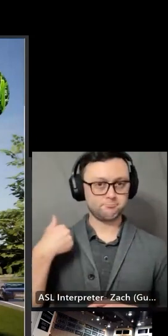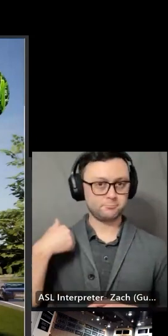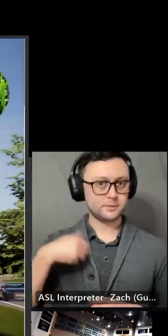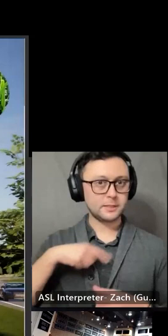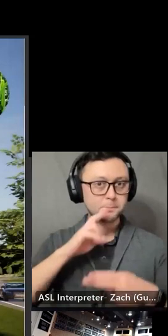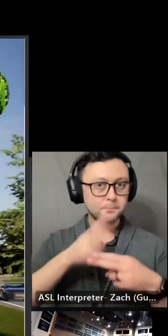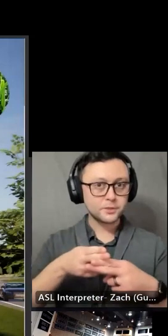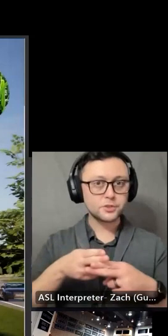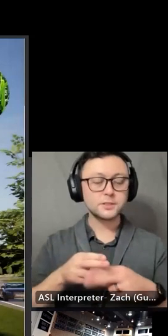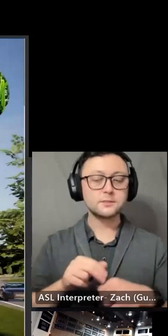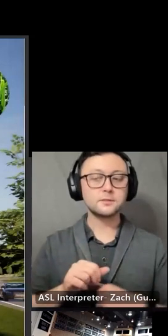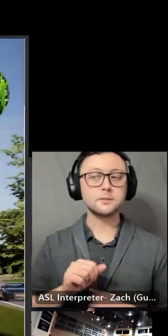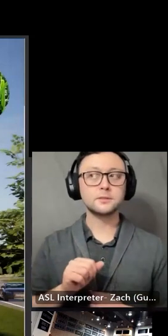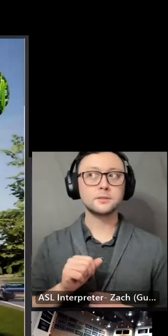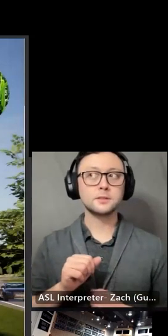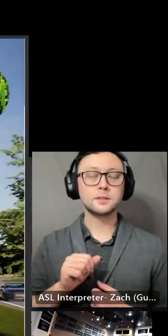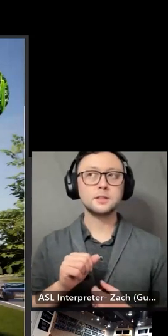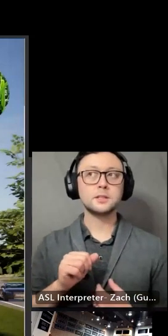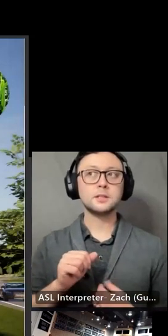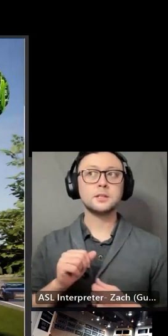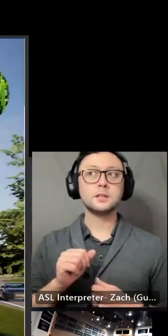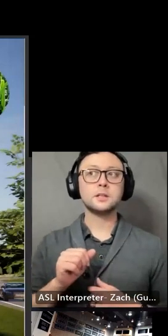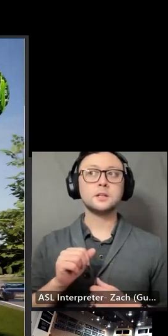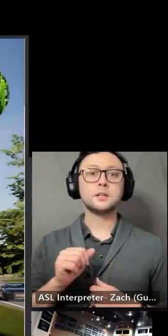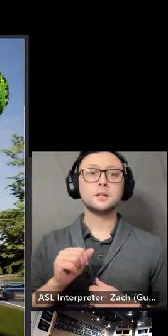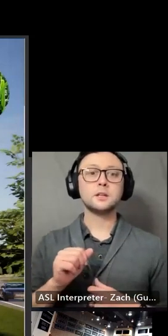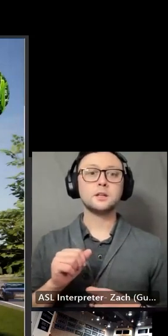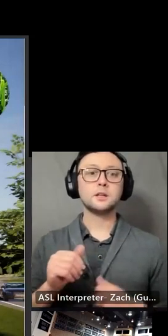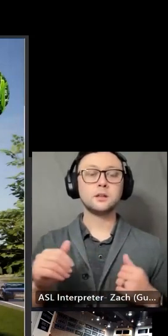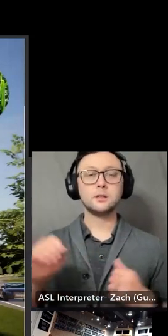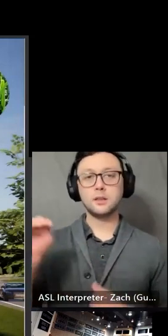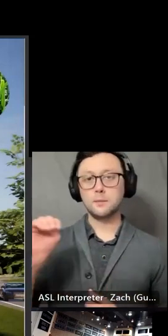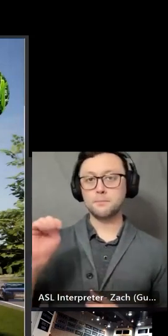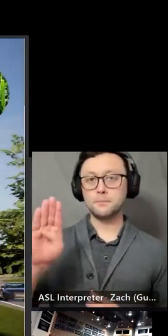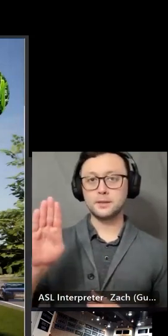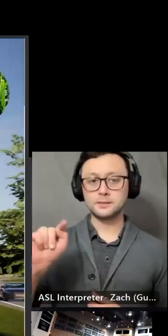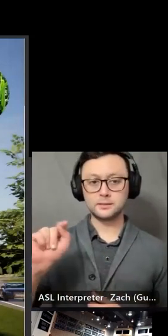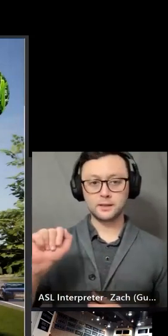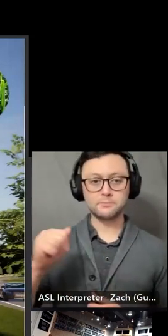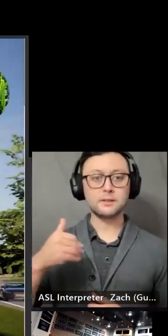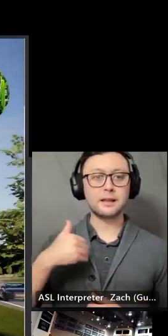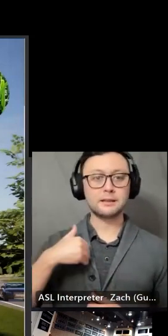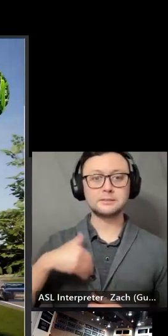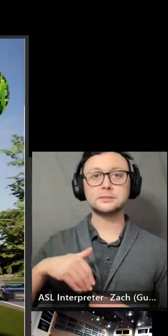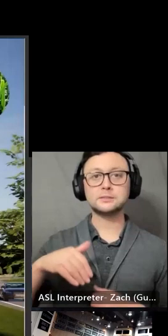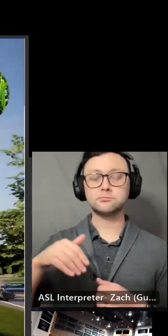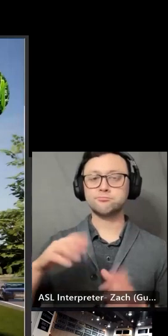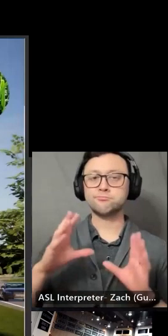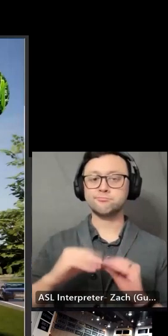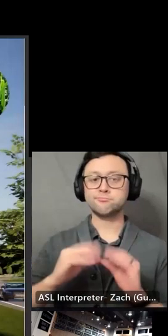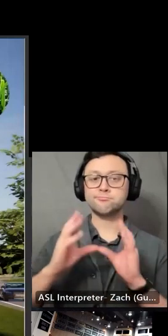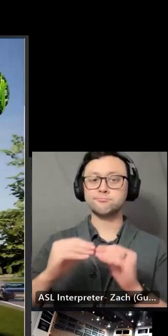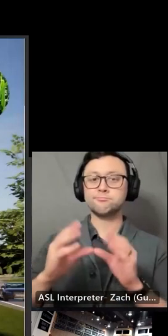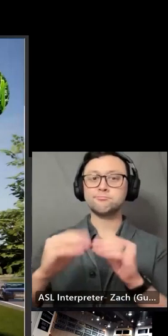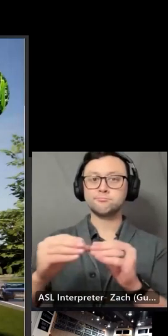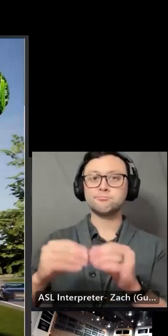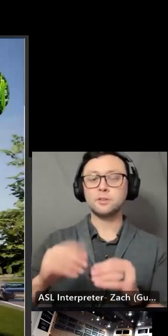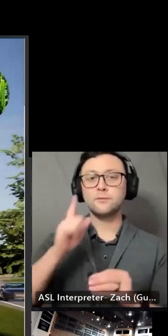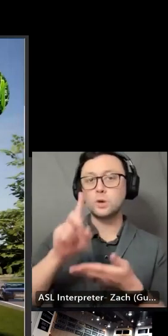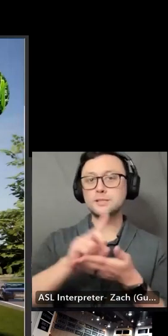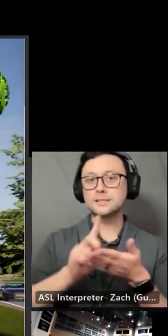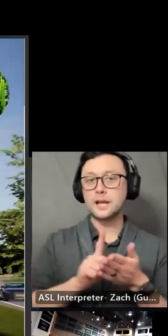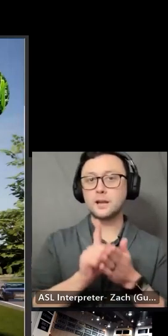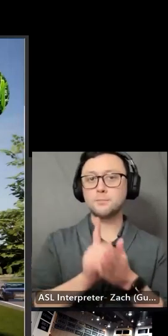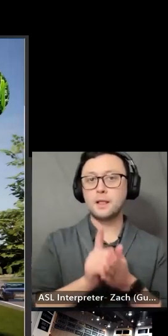of you before, we have these MBTA-led meetings at our design milestones, but we have been